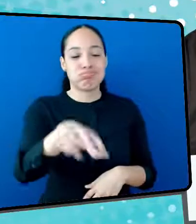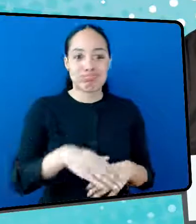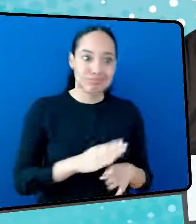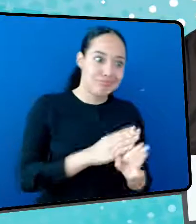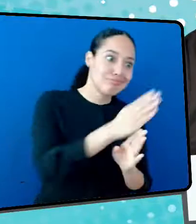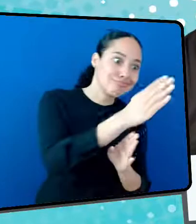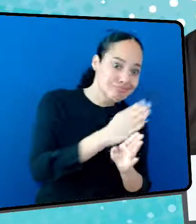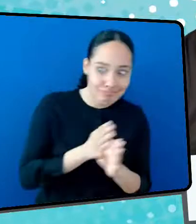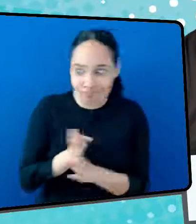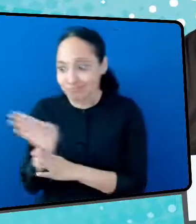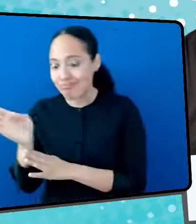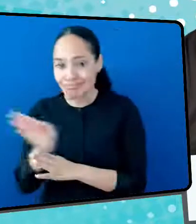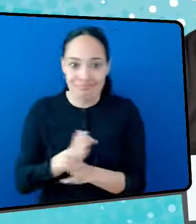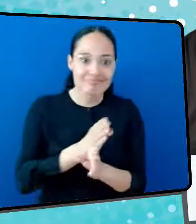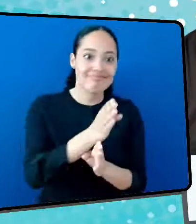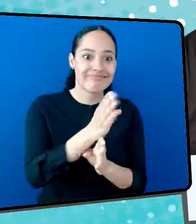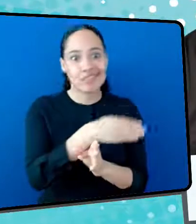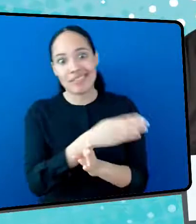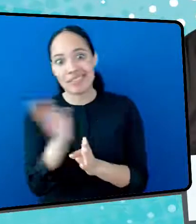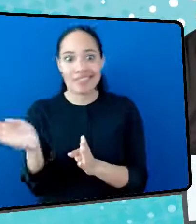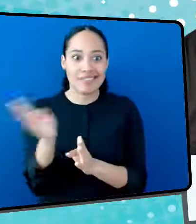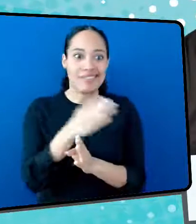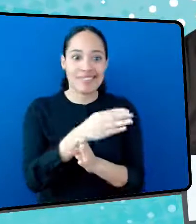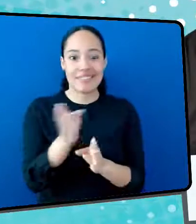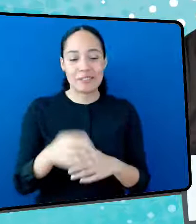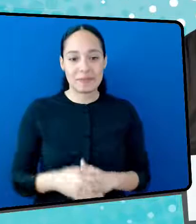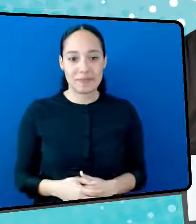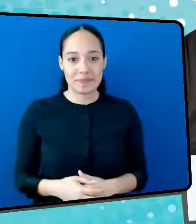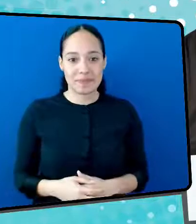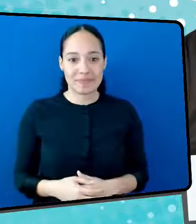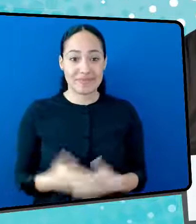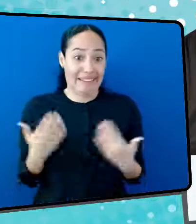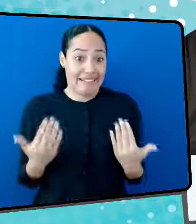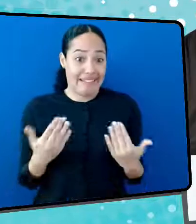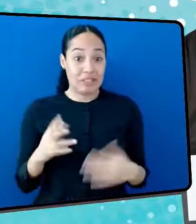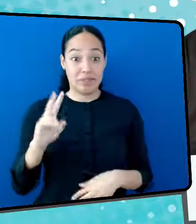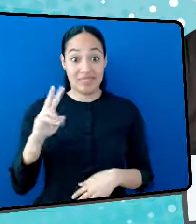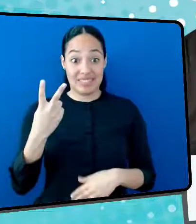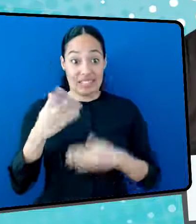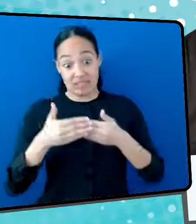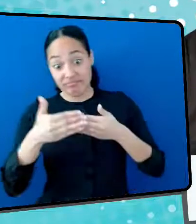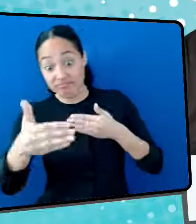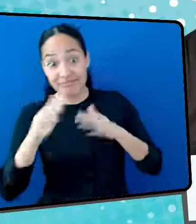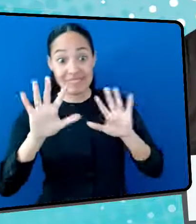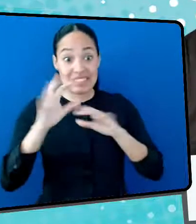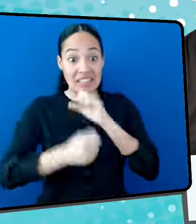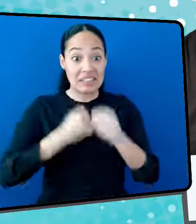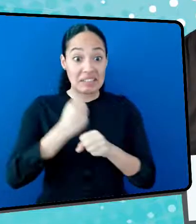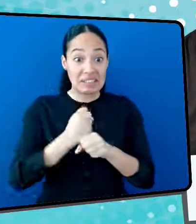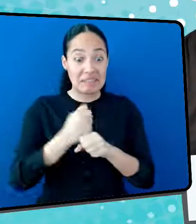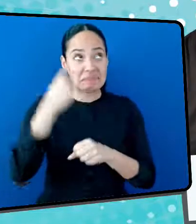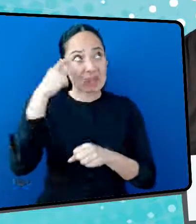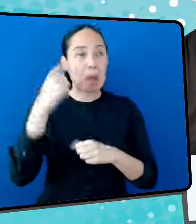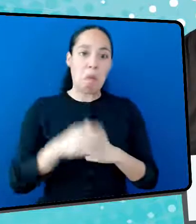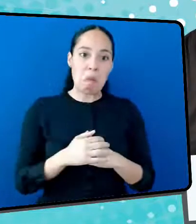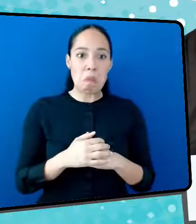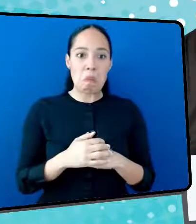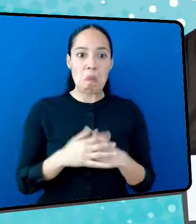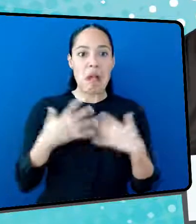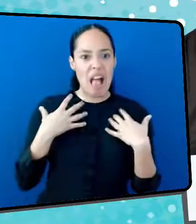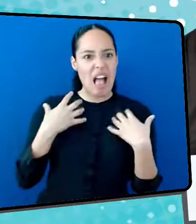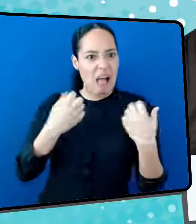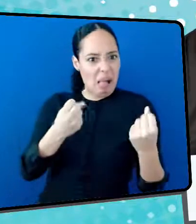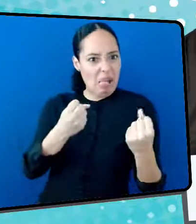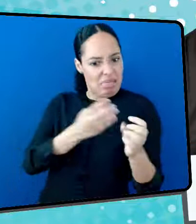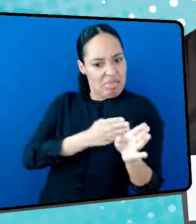first decade at Microsoft. I don't know, second decade, I feel like healthcare is kind of, great to have impact there. So yeah, we'll see where